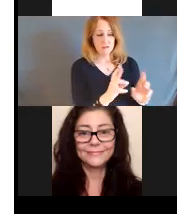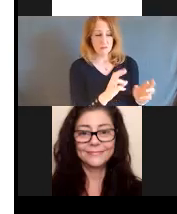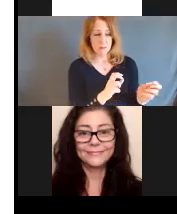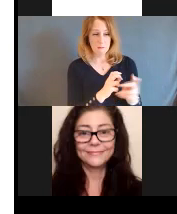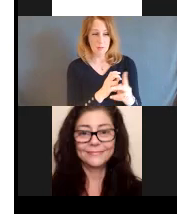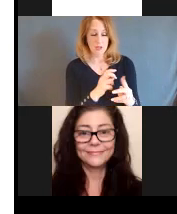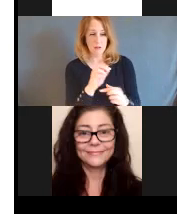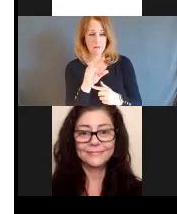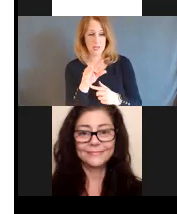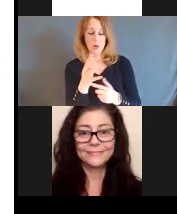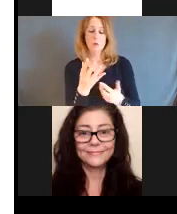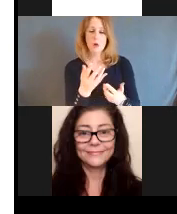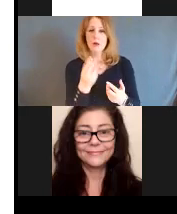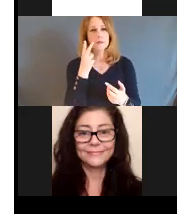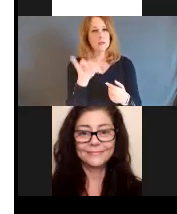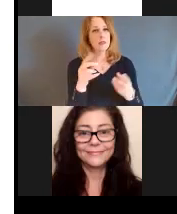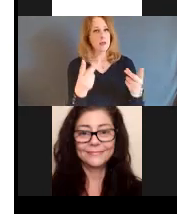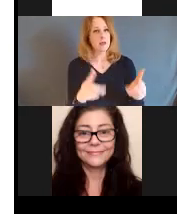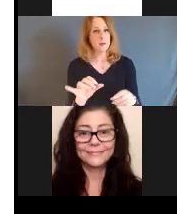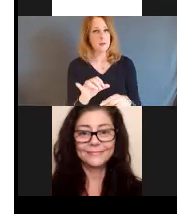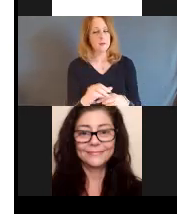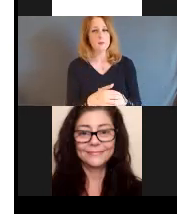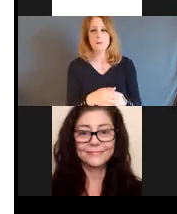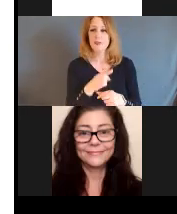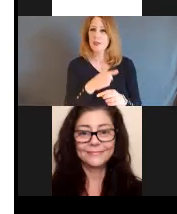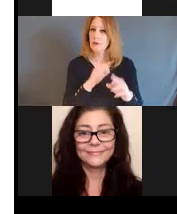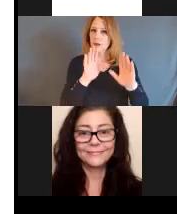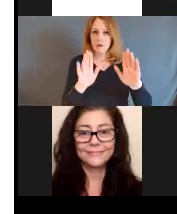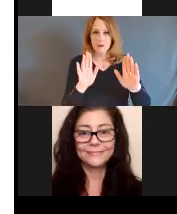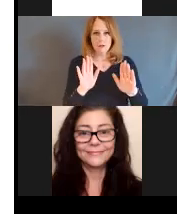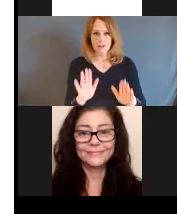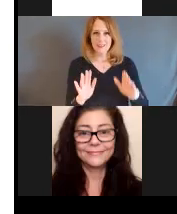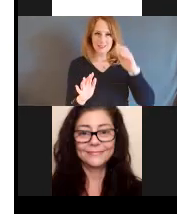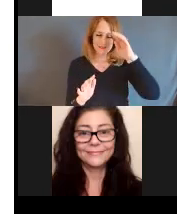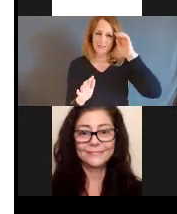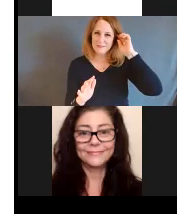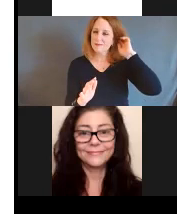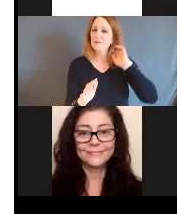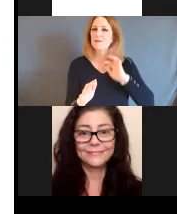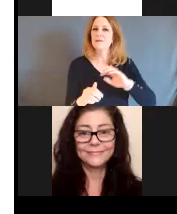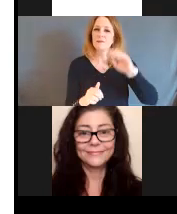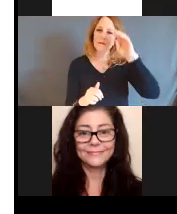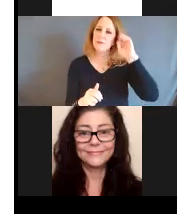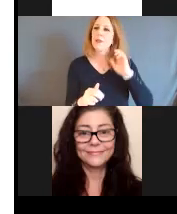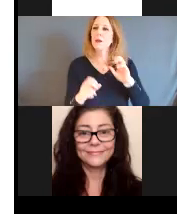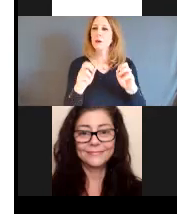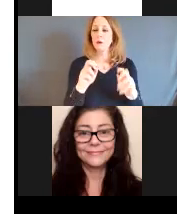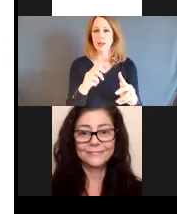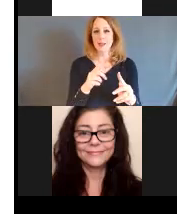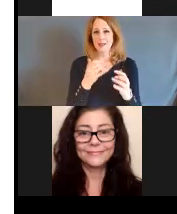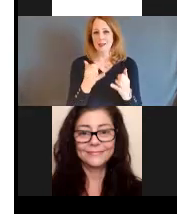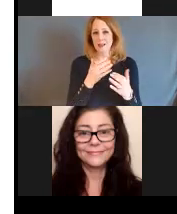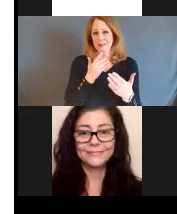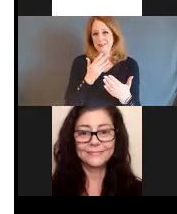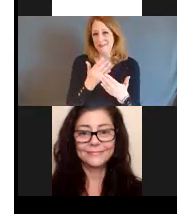seen that. I have seen that happen. These are great answers. Well, friends, we are at the end of